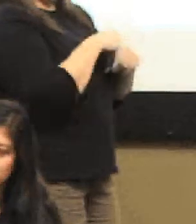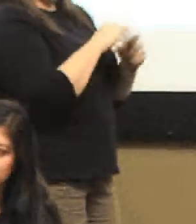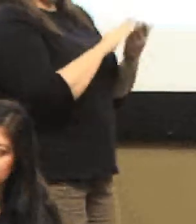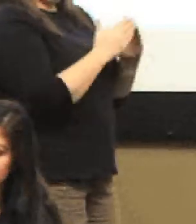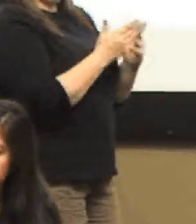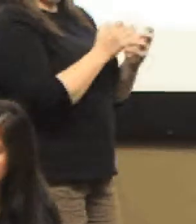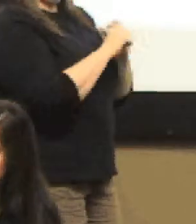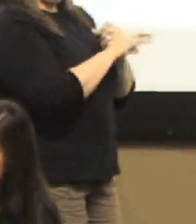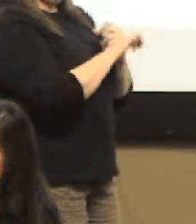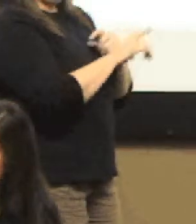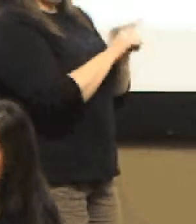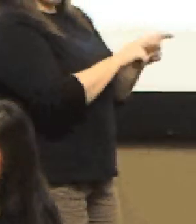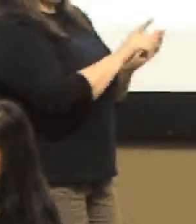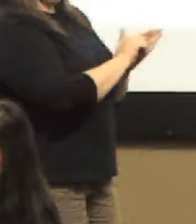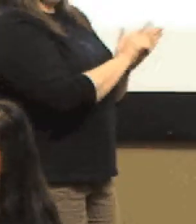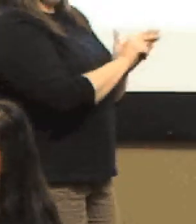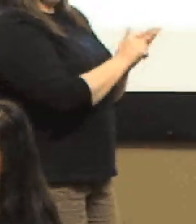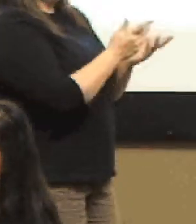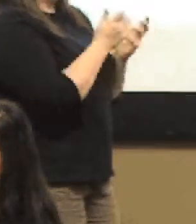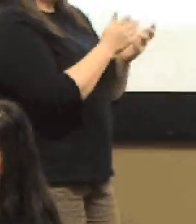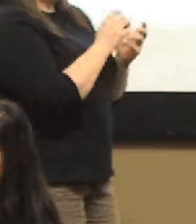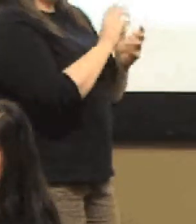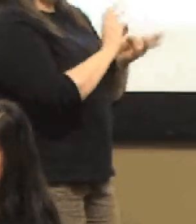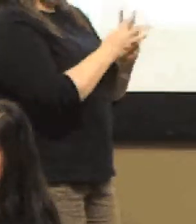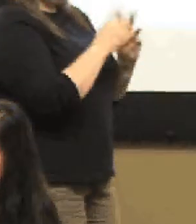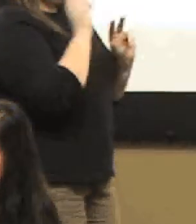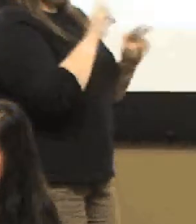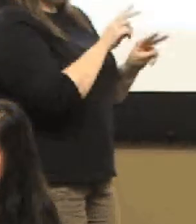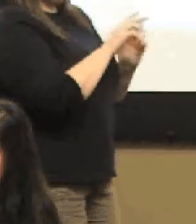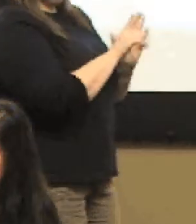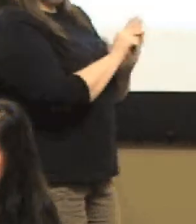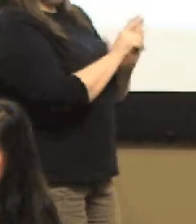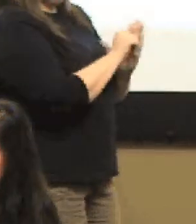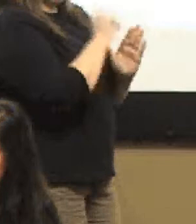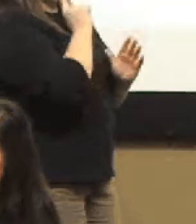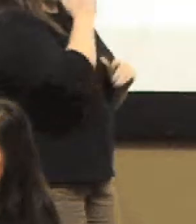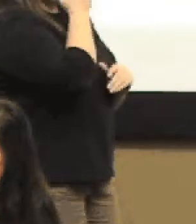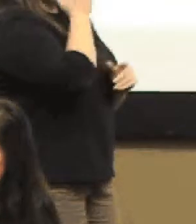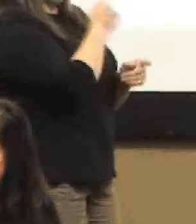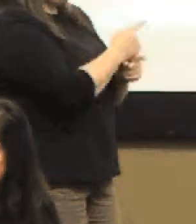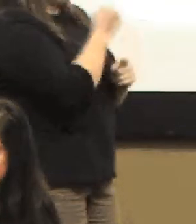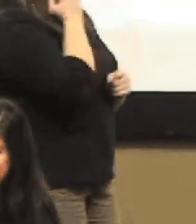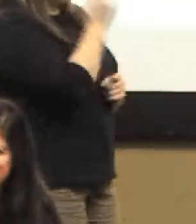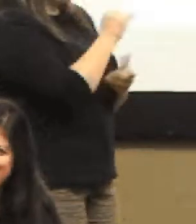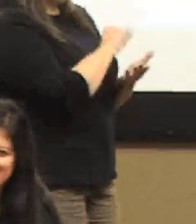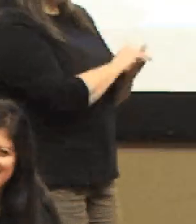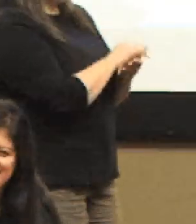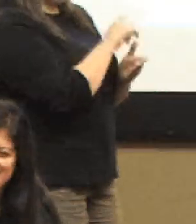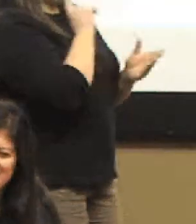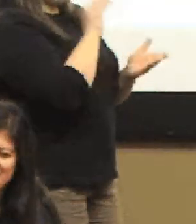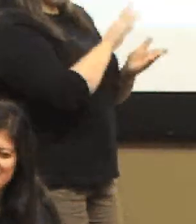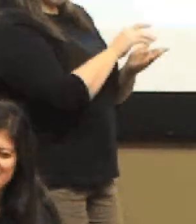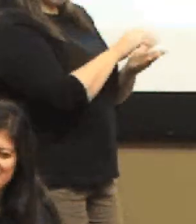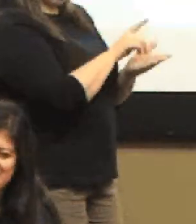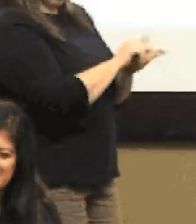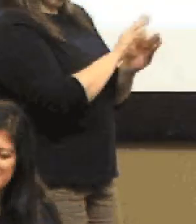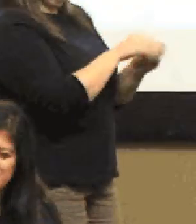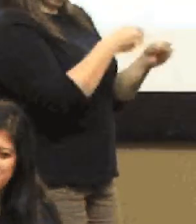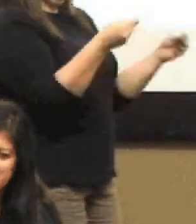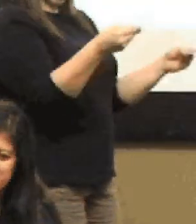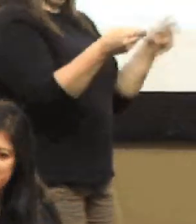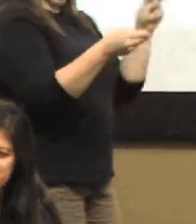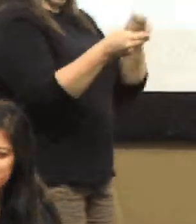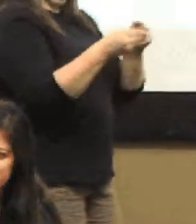If you wanted advertising, you went to the newspaper. If you wanted the weather, you went to the newspaper, which is hilarious, right? The idea that you open the newspaper to see what